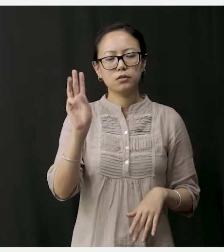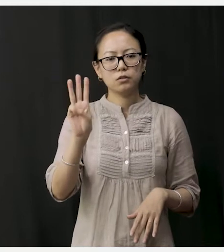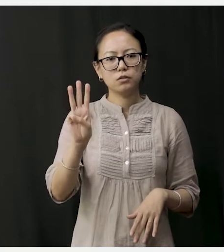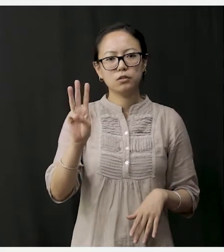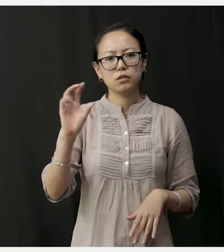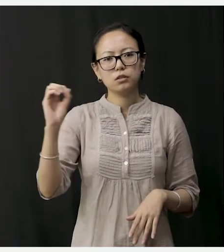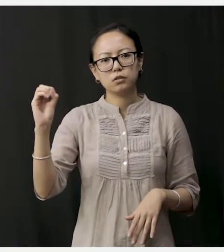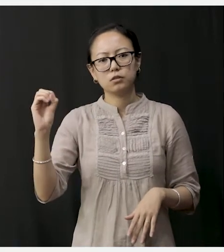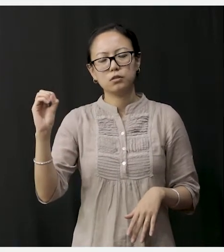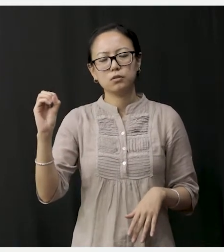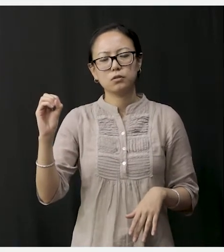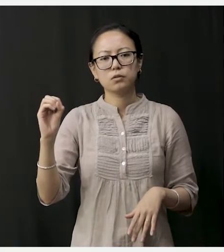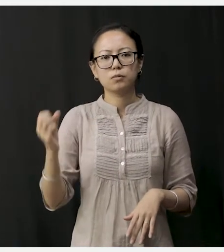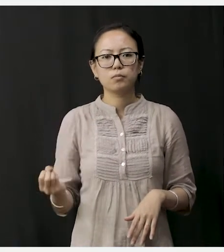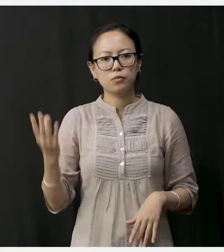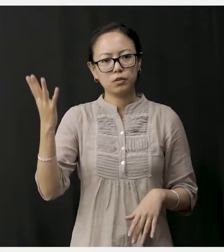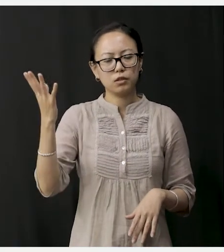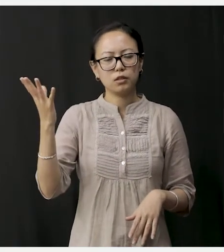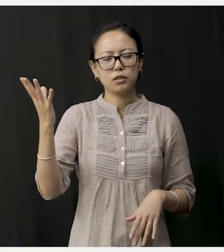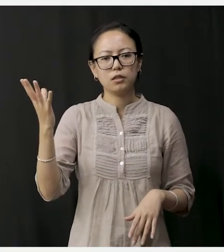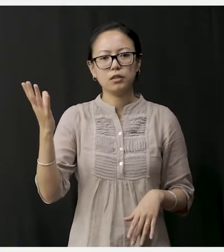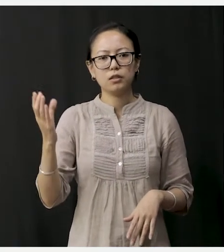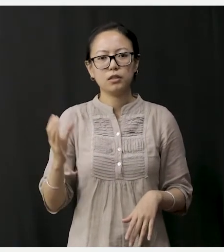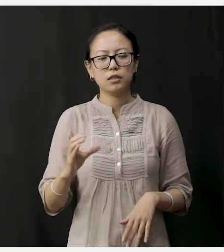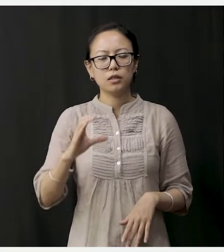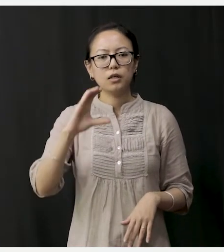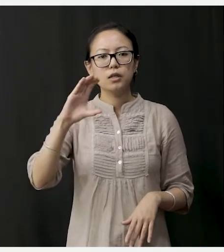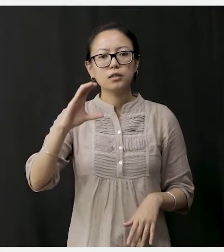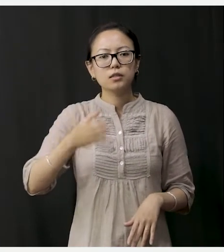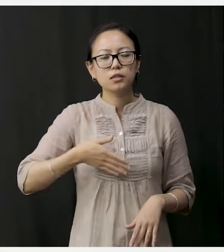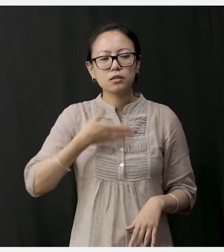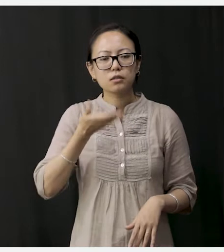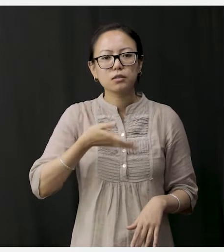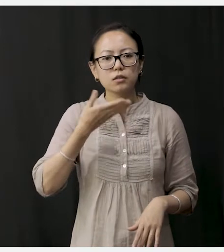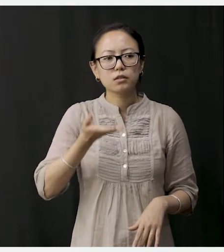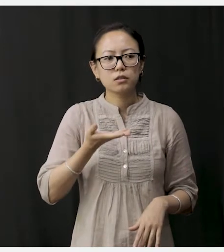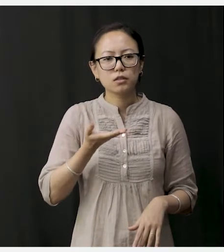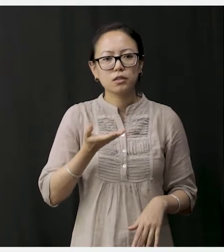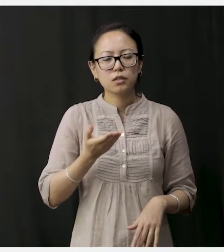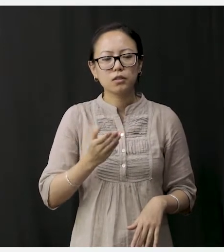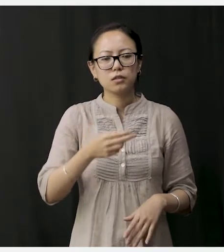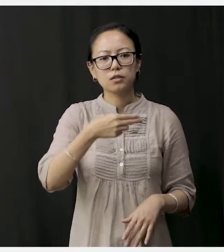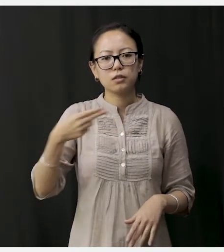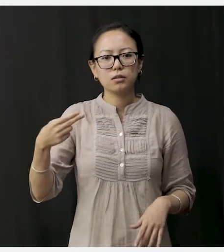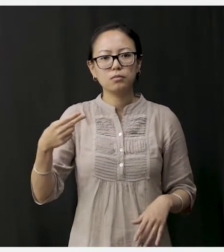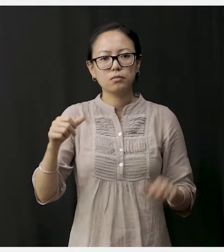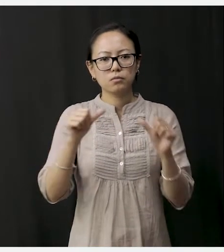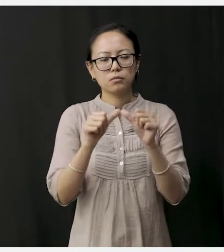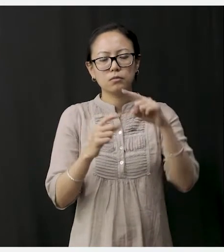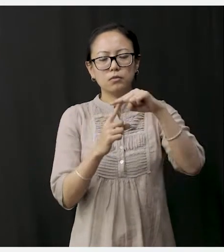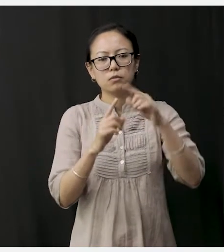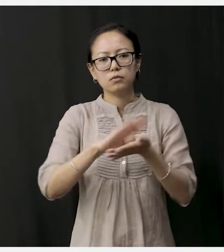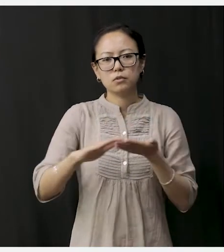his coach ATHRONG, okay? The coach name is ATHRONG. Now if you don't know what is a coach, let me tell you. Coach